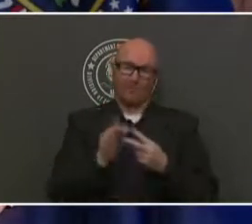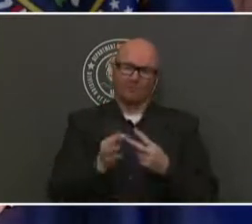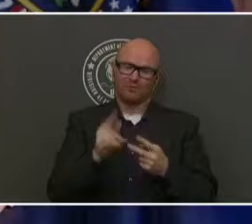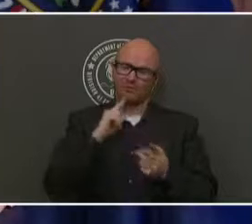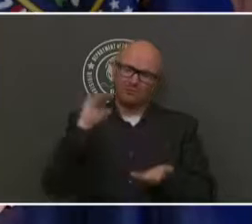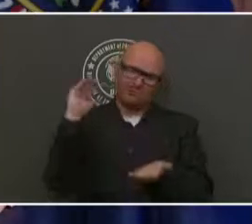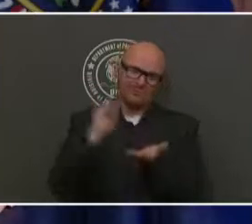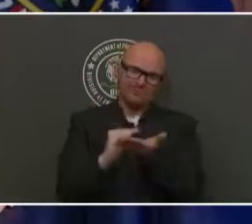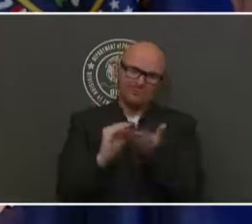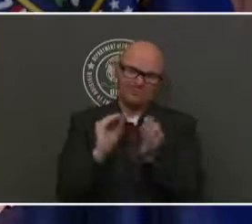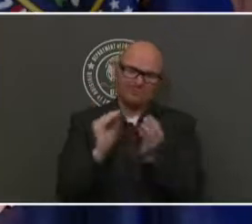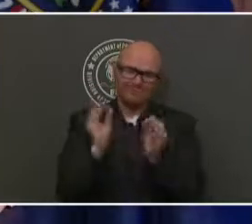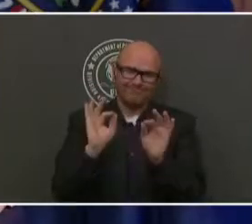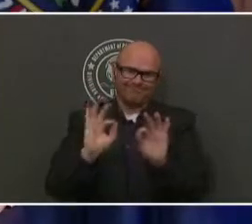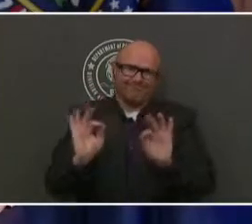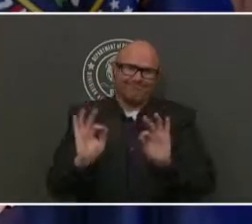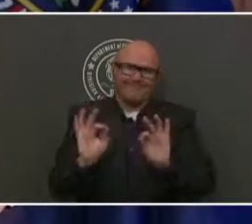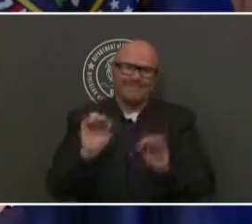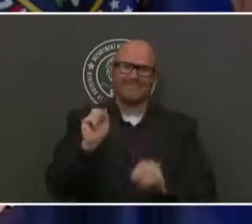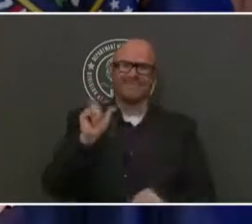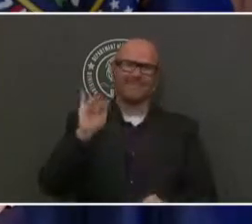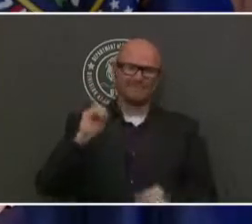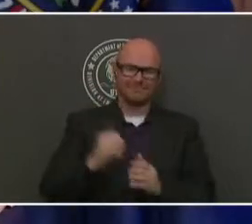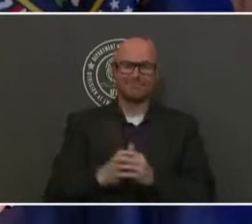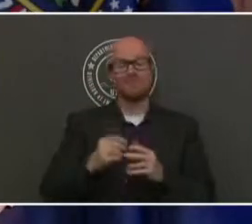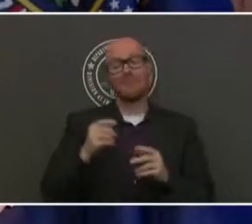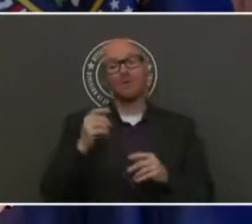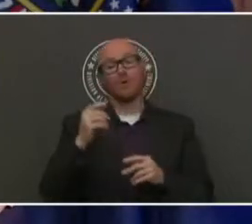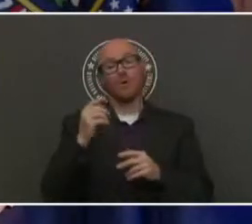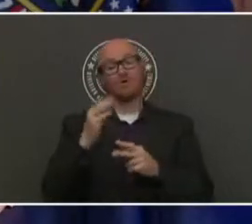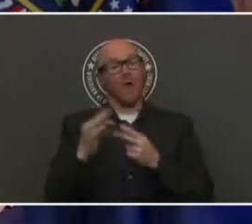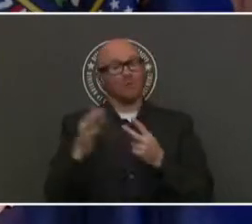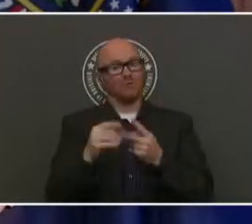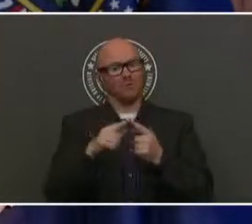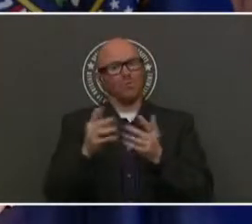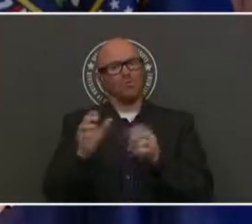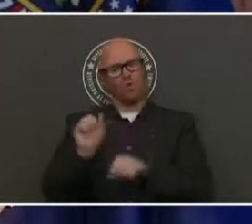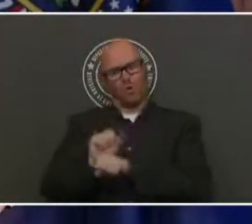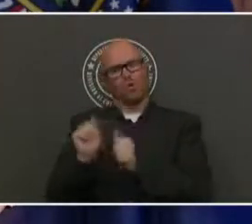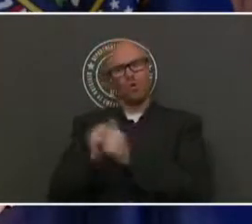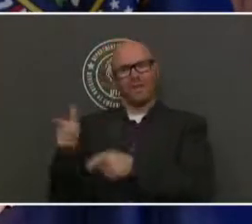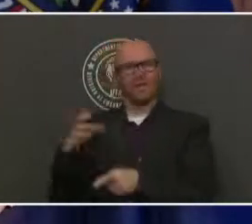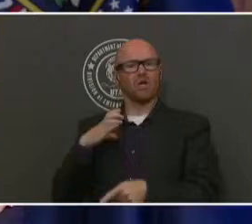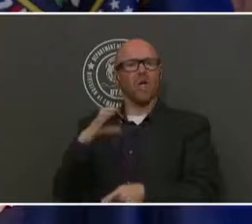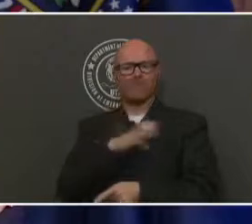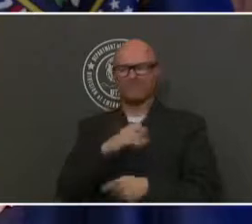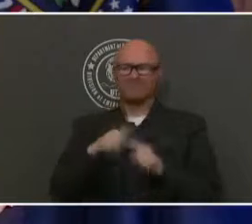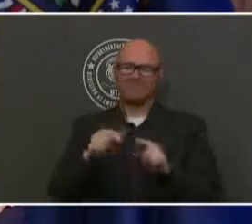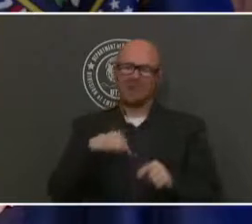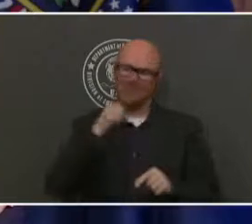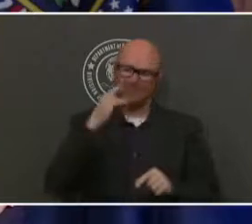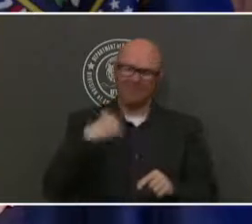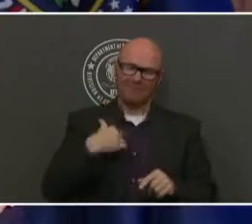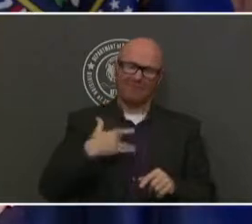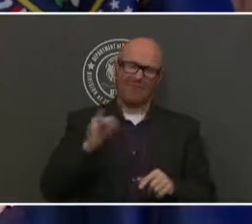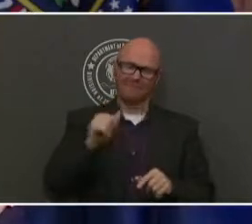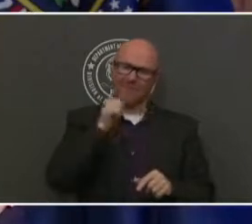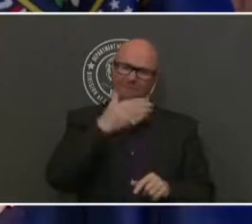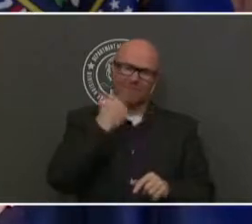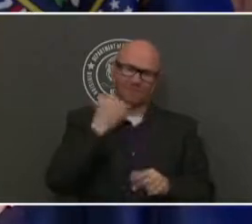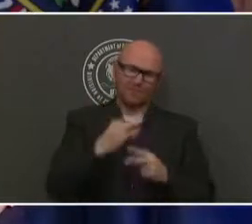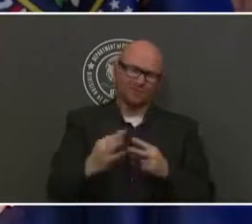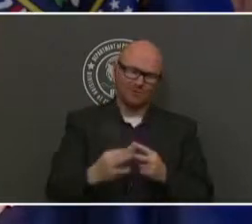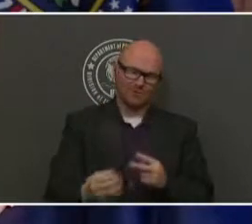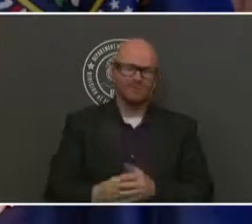and so that would be an option, but it's probably not a great option. I think at that point the best option is